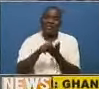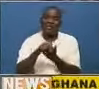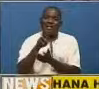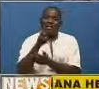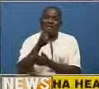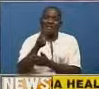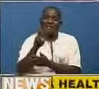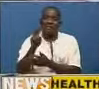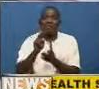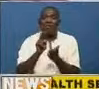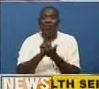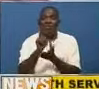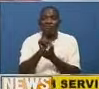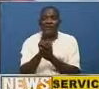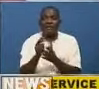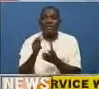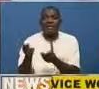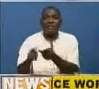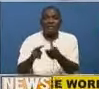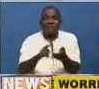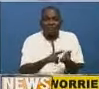1,662 universities that were considered,